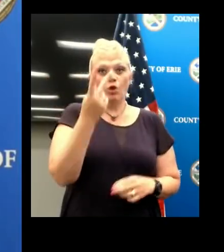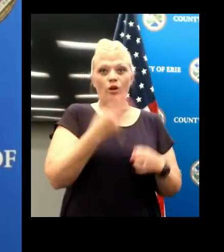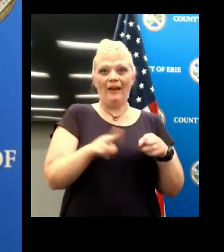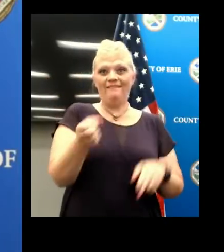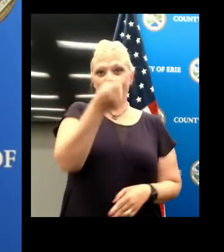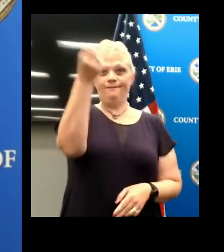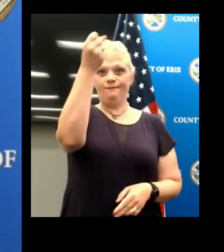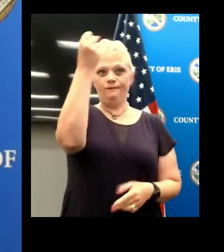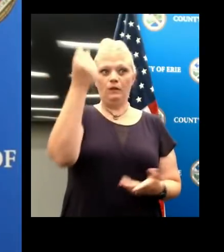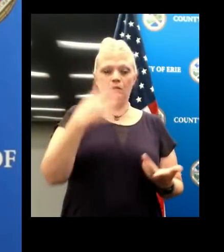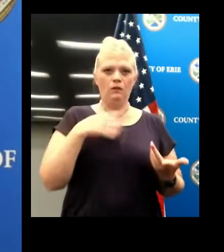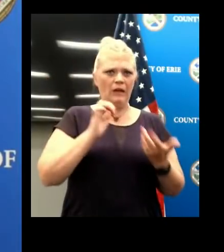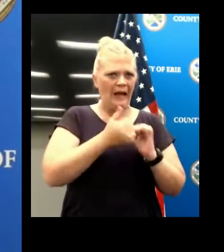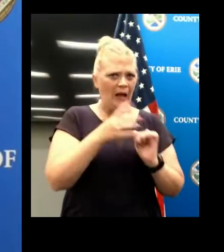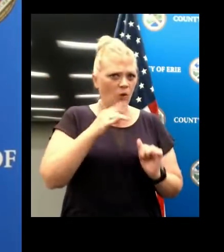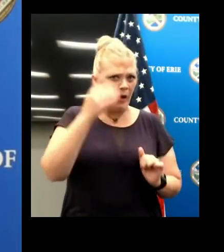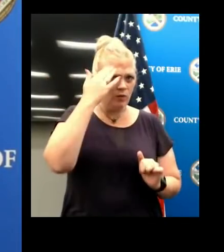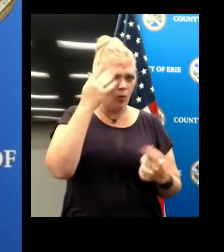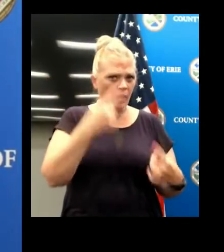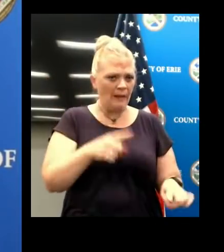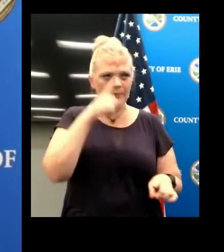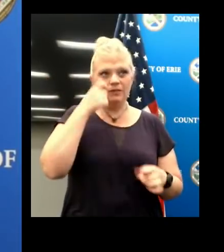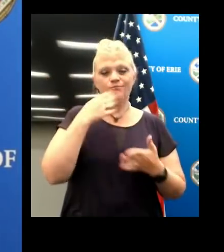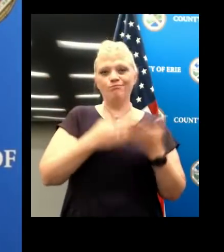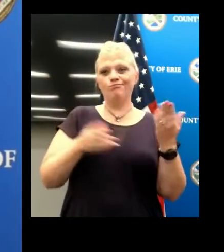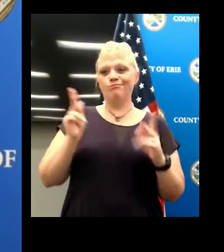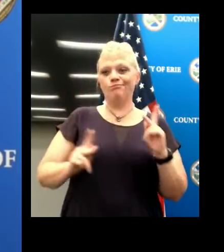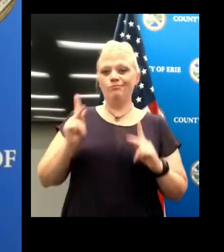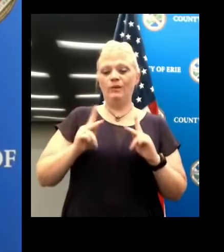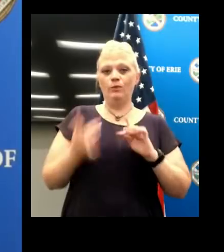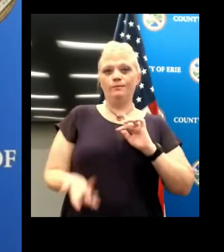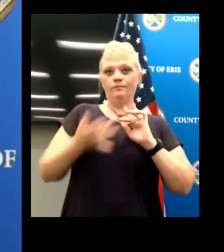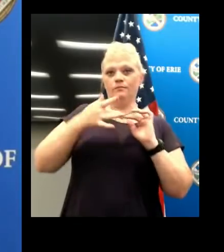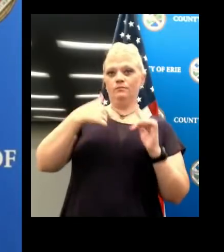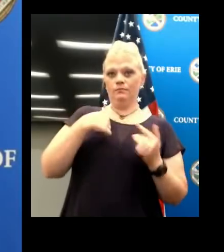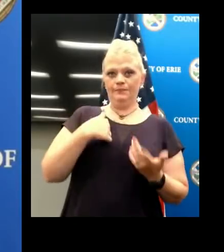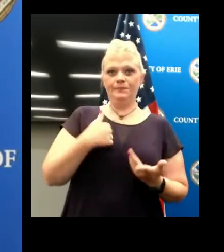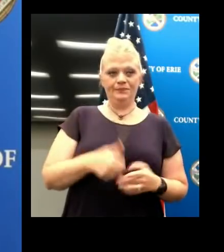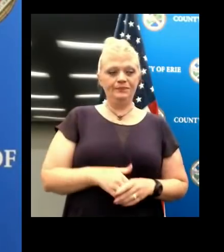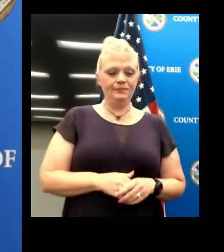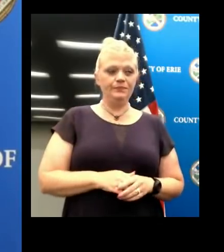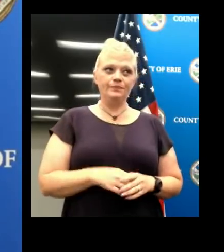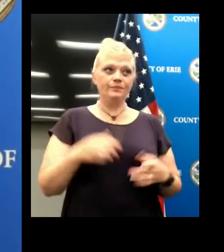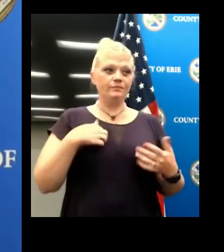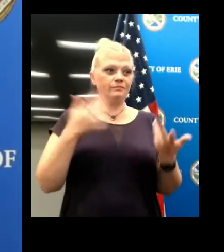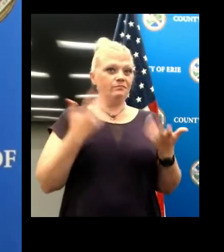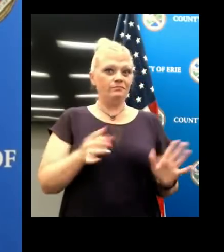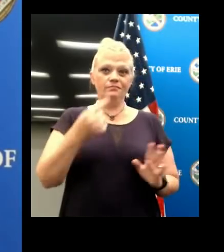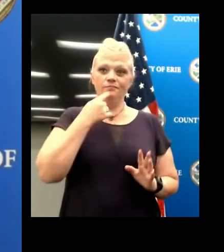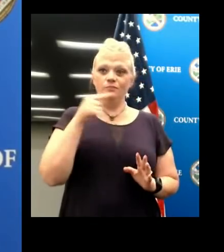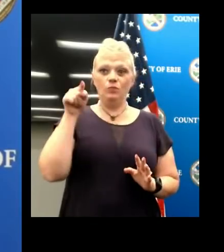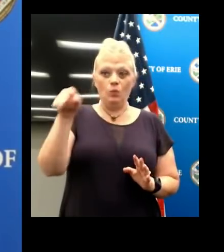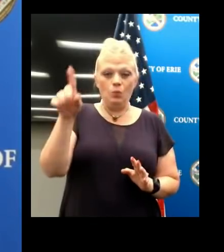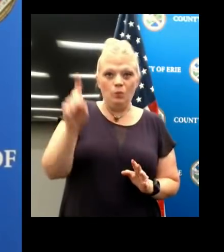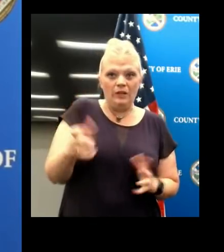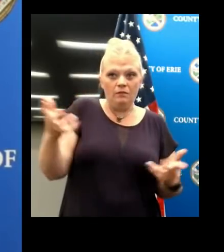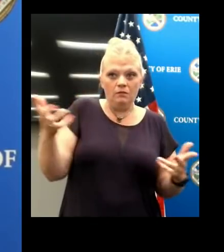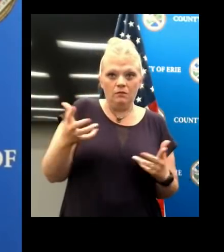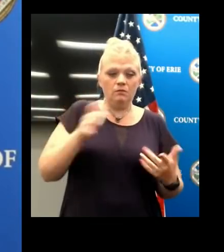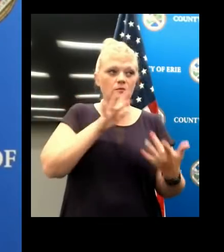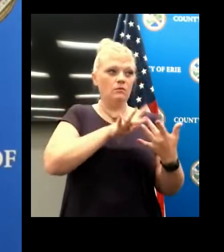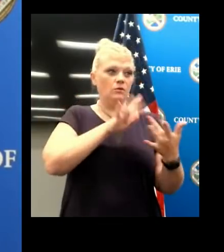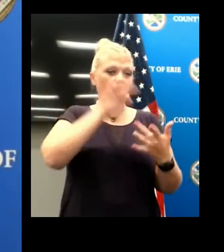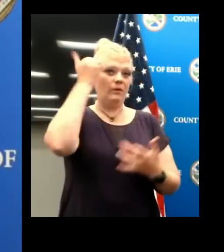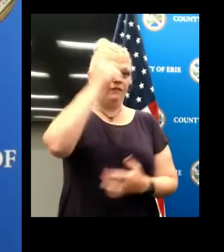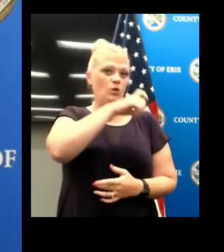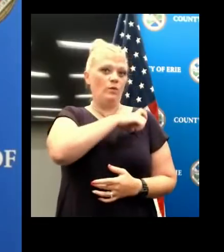hand. How do I know that's happened? Because some of those people reached out to me. And I said that you need to do is you need to contact the Buffalo